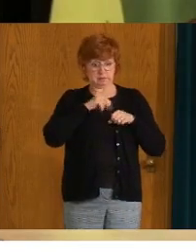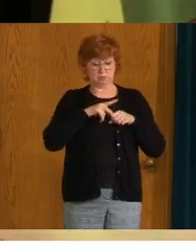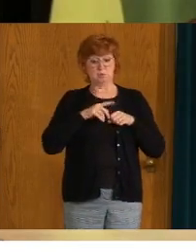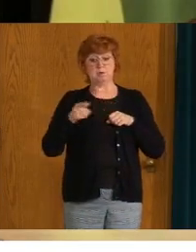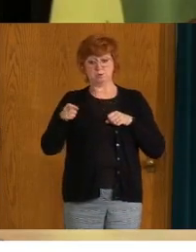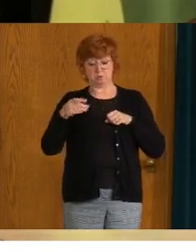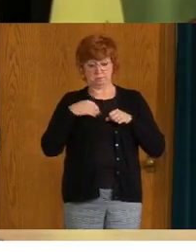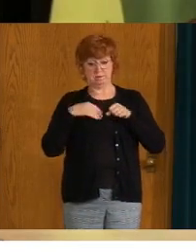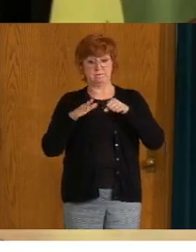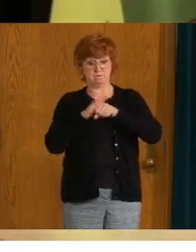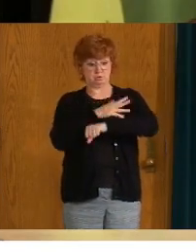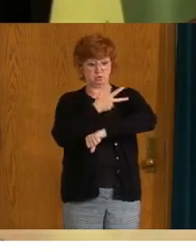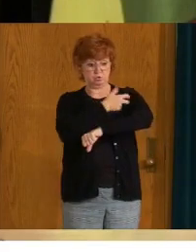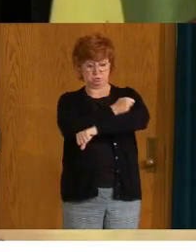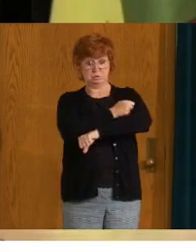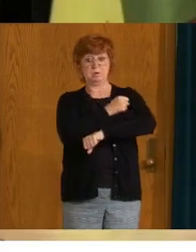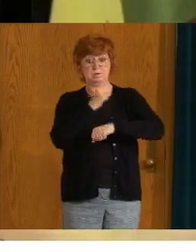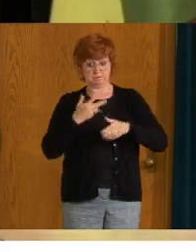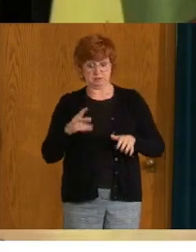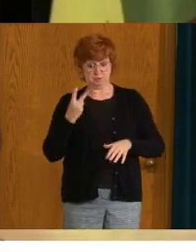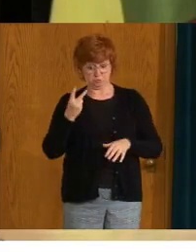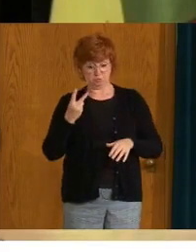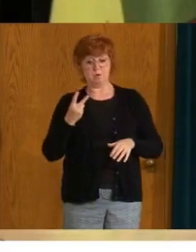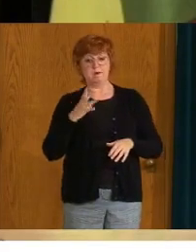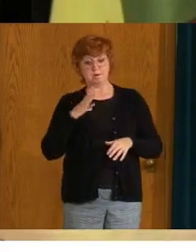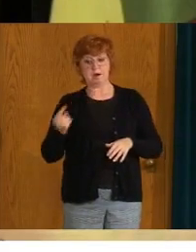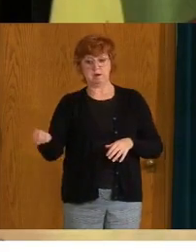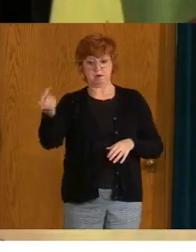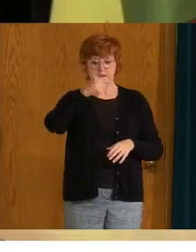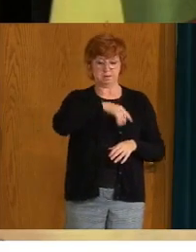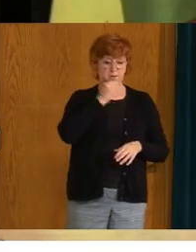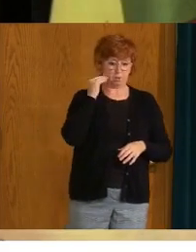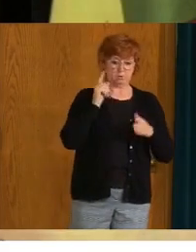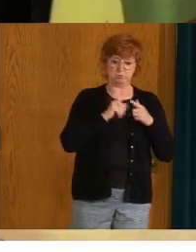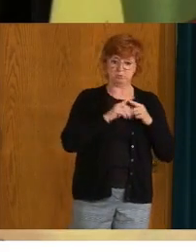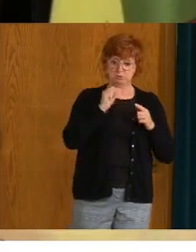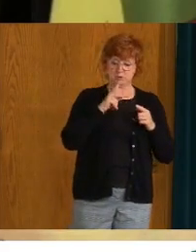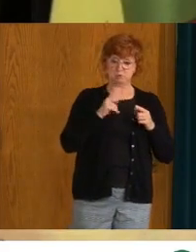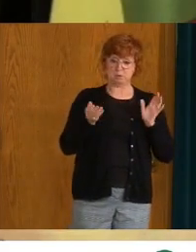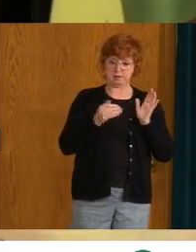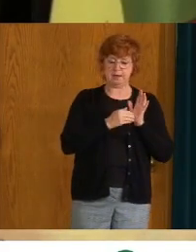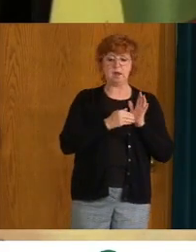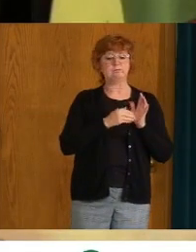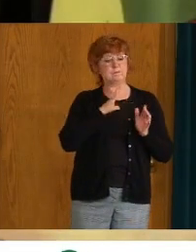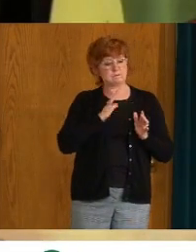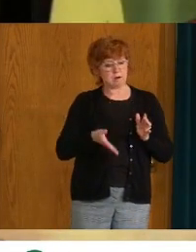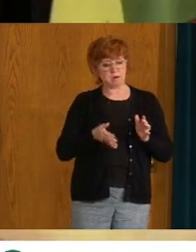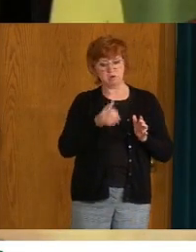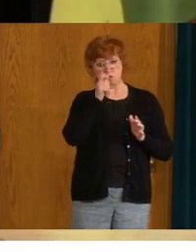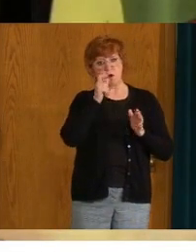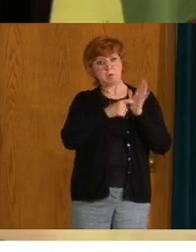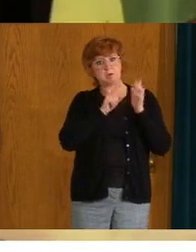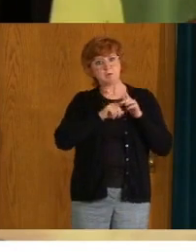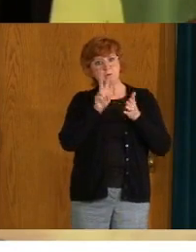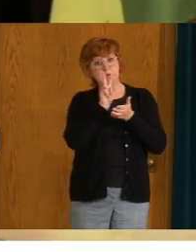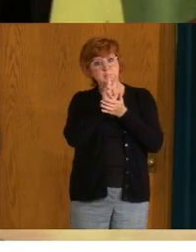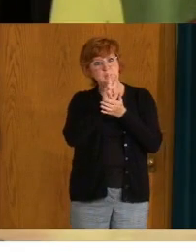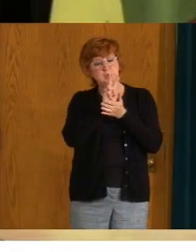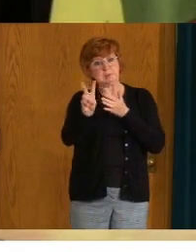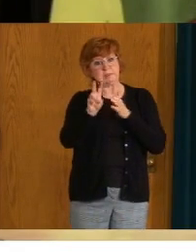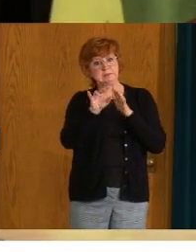as we have committed previously. I think this is one more important personal freedom that can be restored in